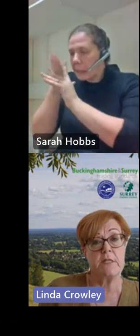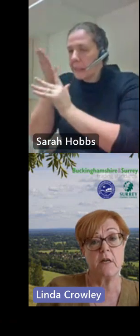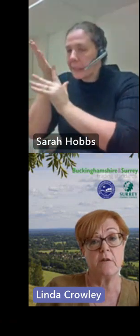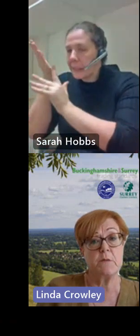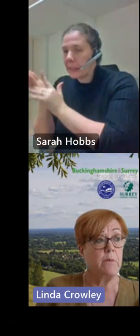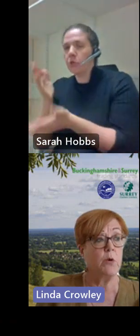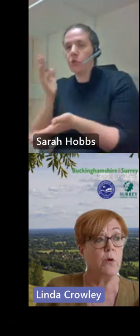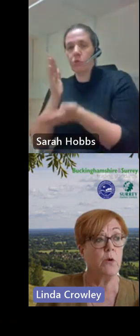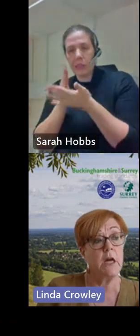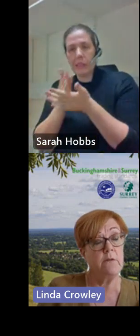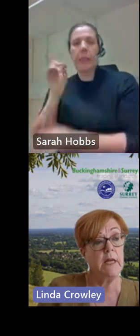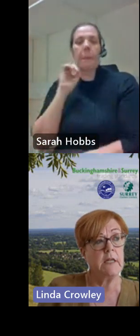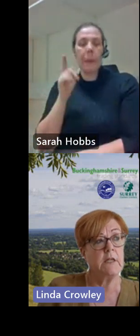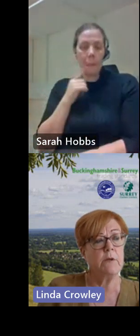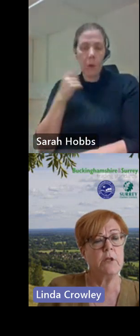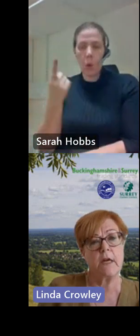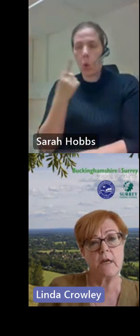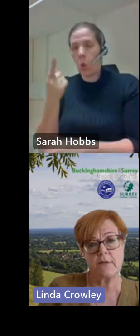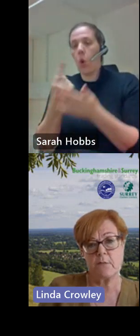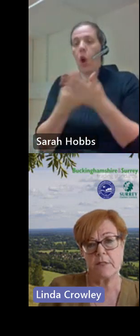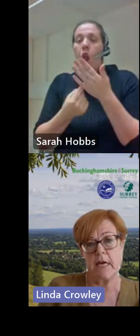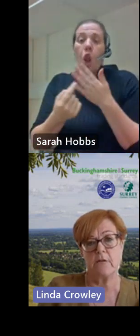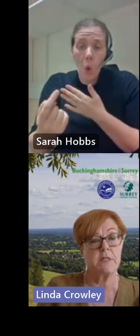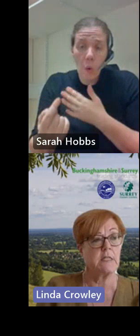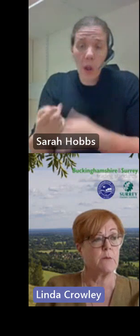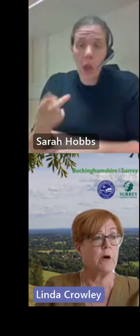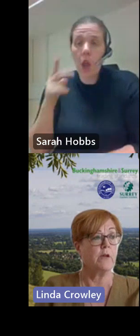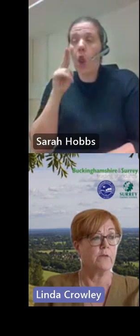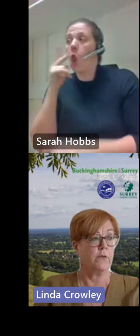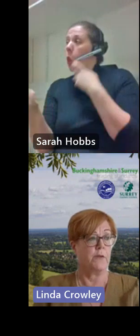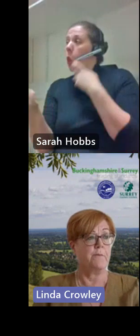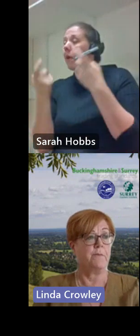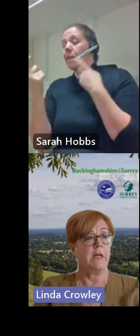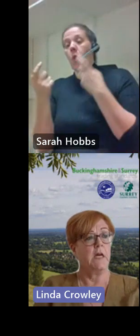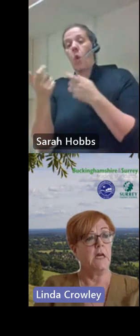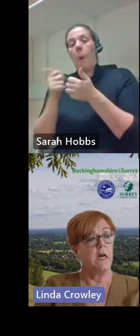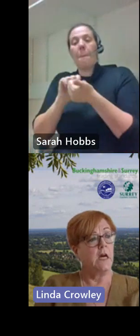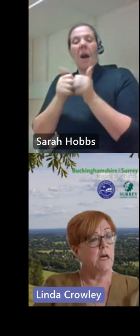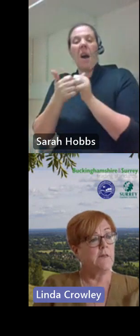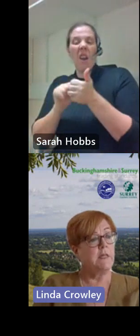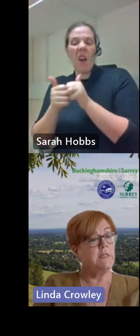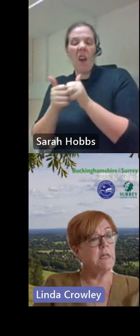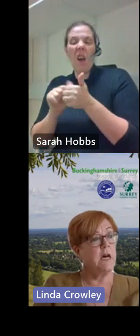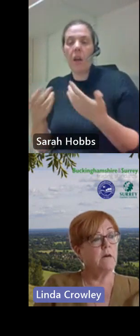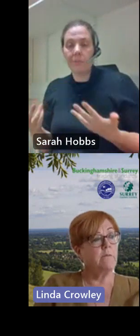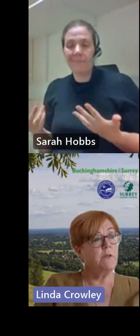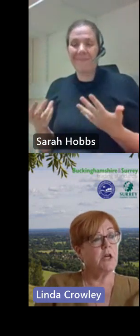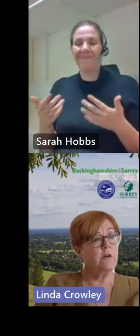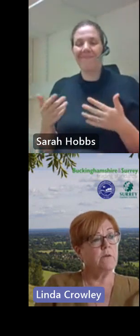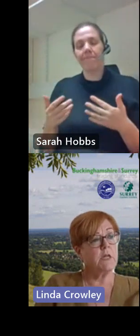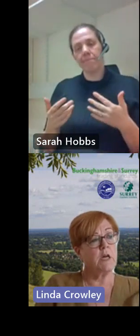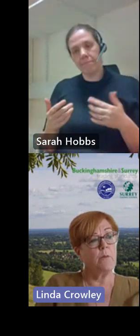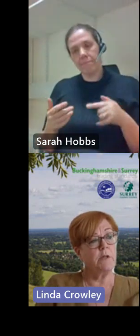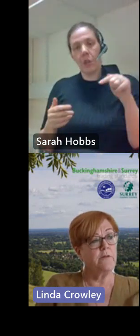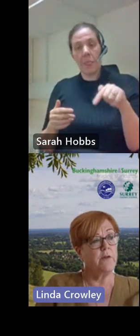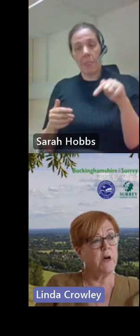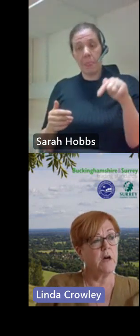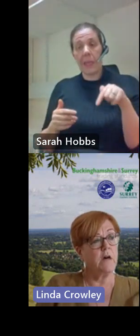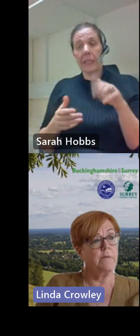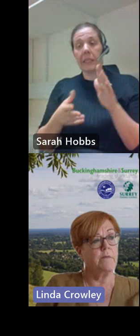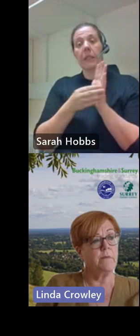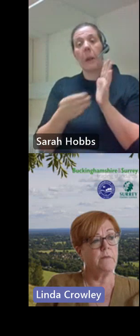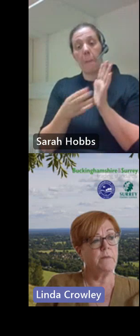largely obviously those people who are lonely and who are looking for somebody else as a partner for them. This shows a couple